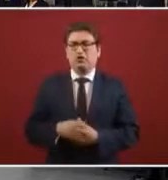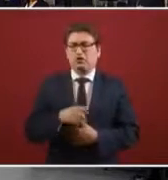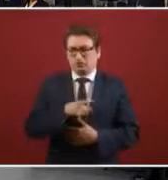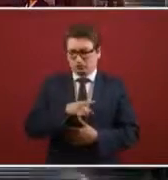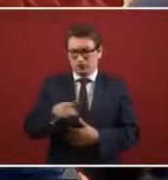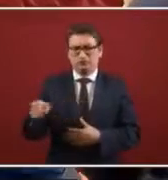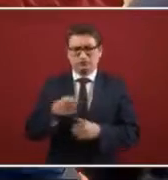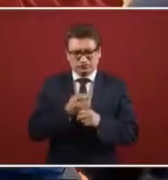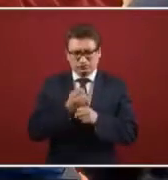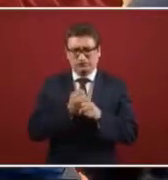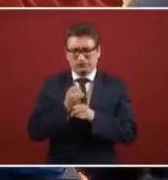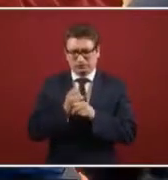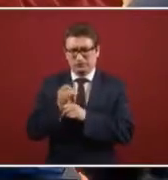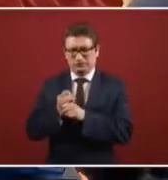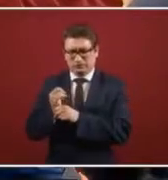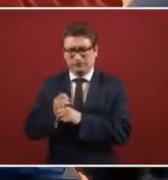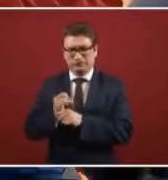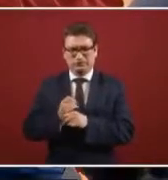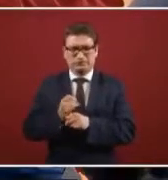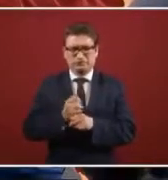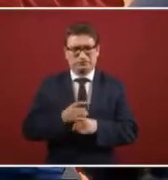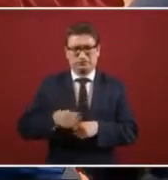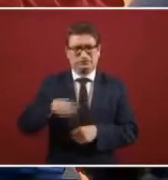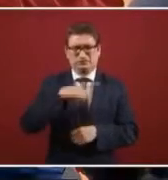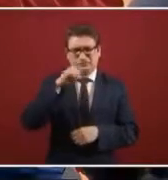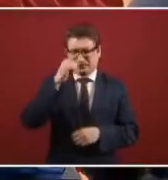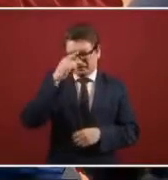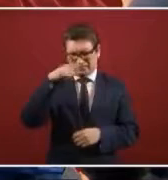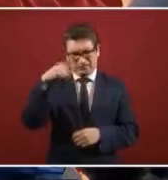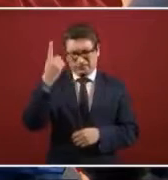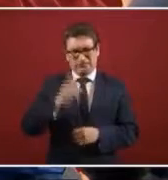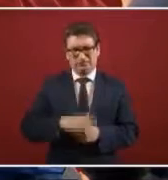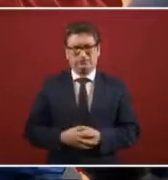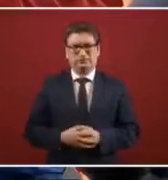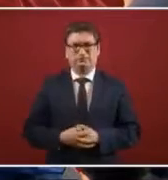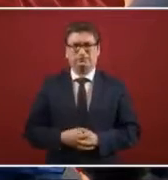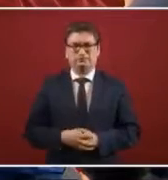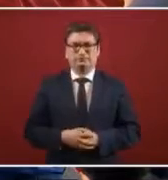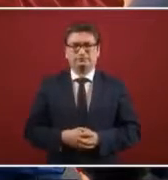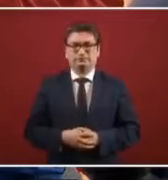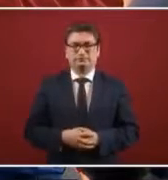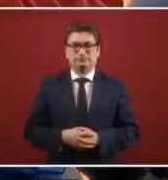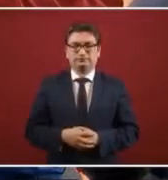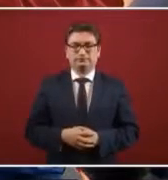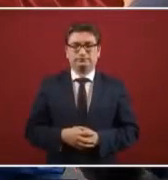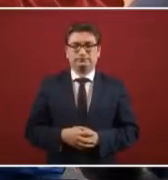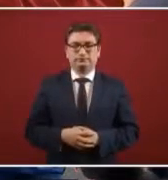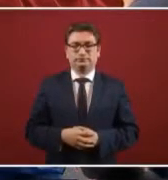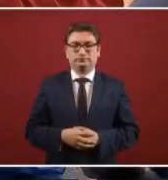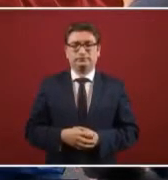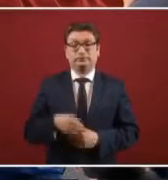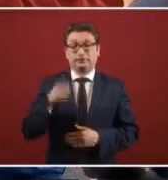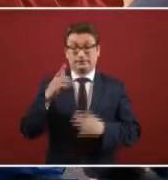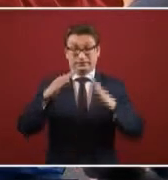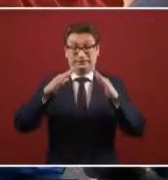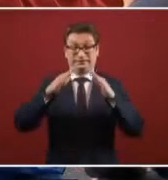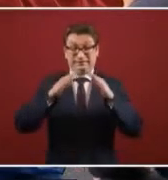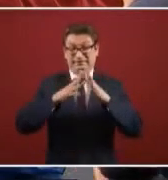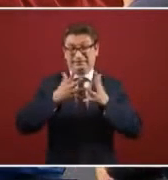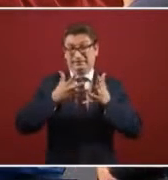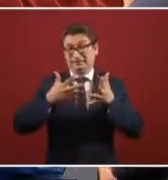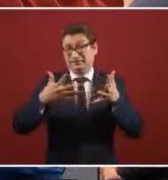háganlo You ustedes, o sea, have to do the no va a research, costar find su out. trabajo, se los aseguro. It's not going to be hard to find out what politician owned this